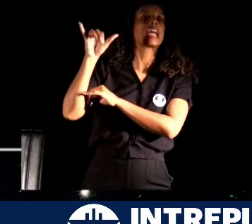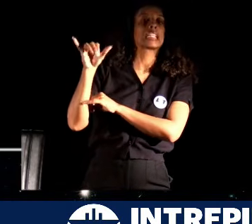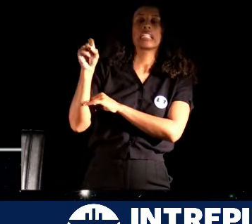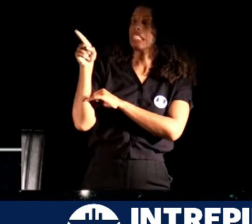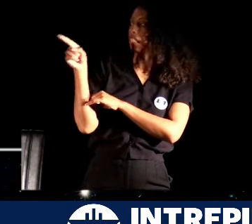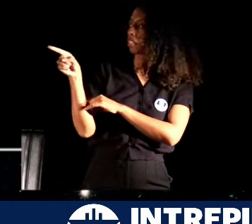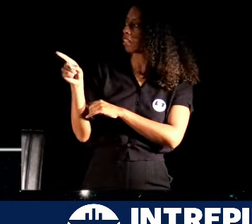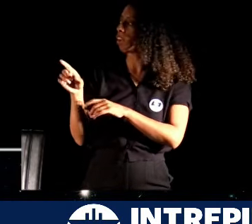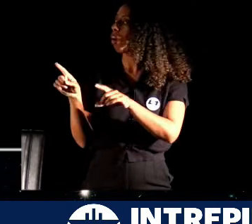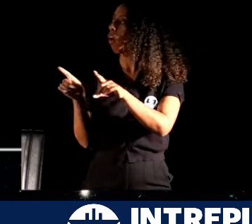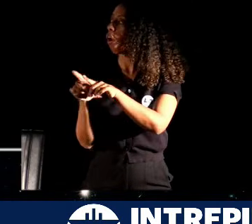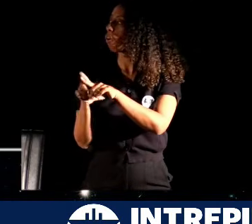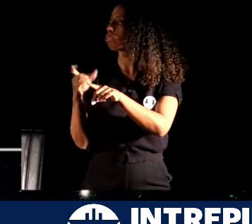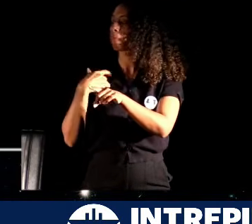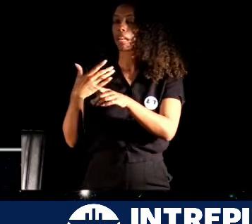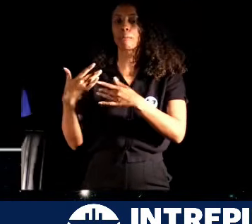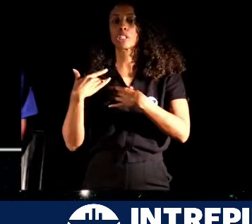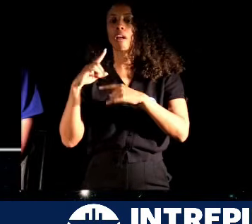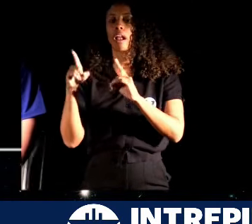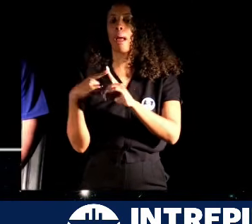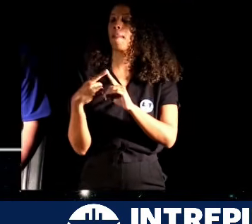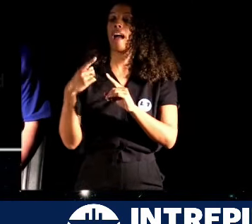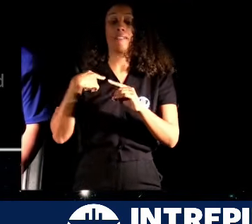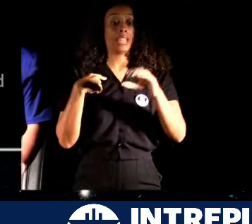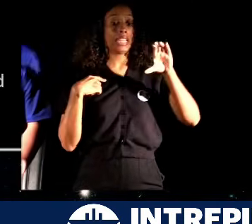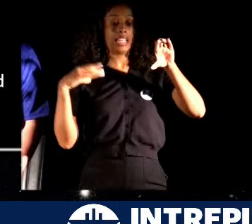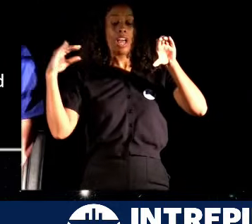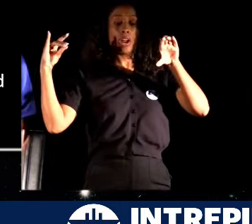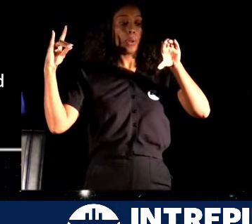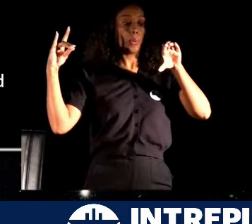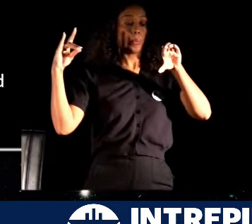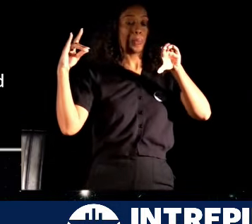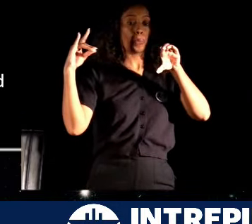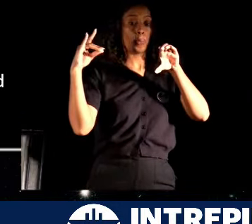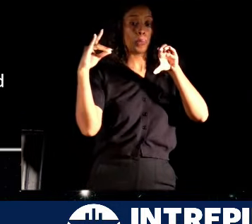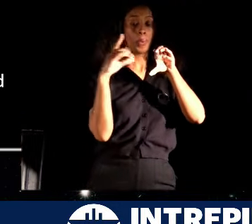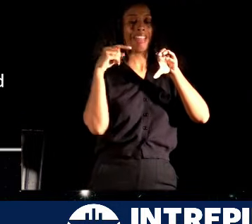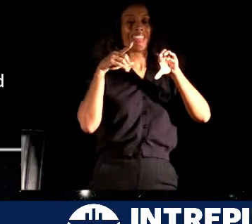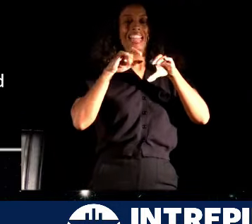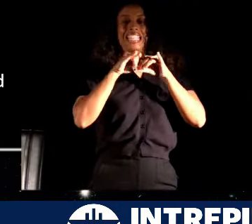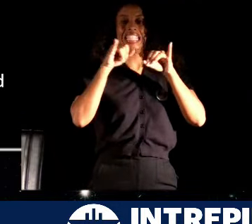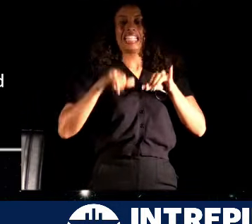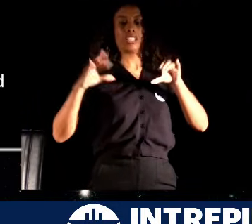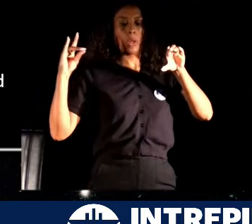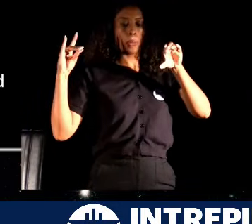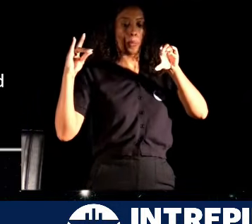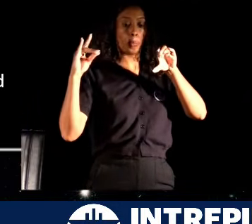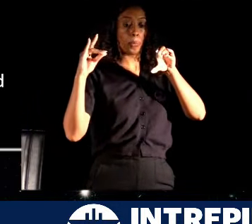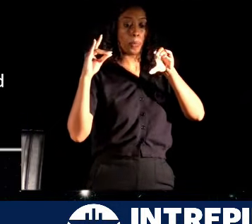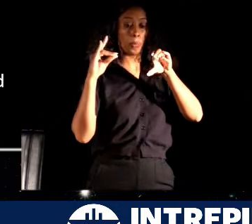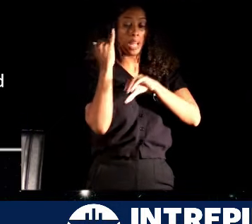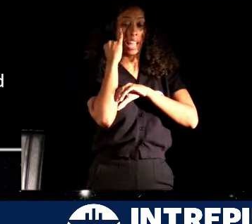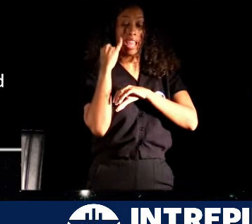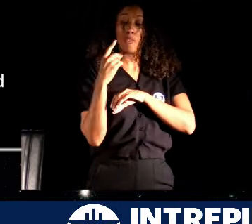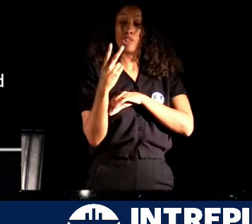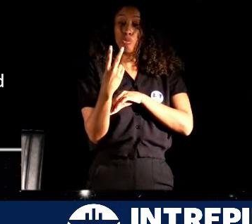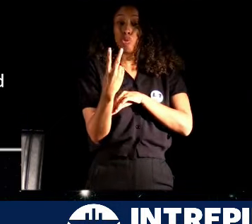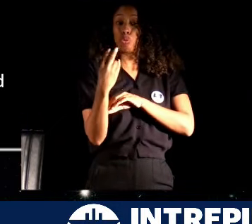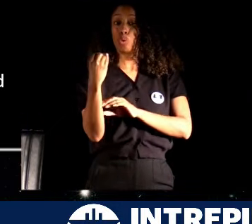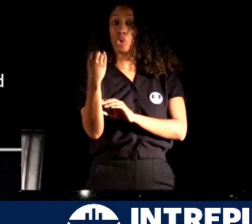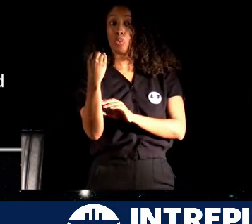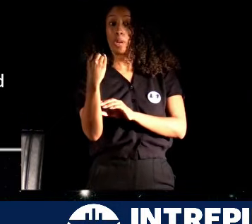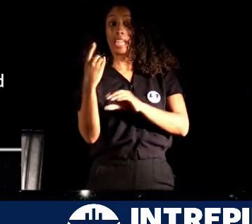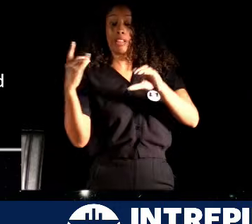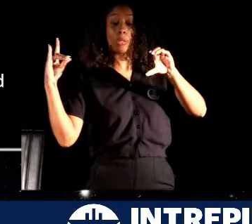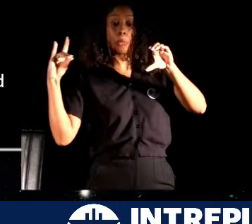And then also we have to worry about how close we are to the sun, the autonomy system. If we go about 2 degrees